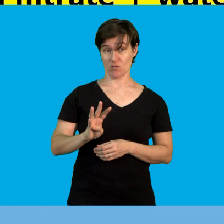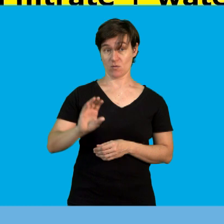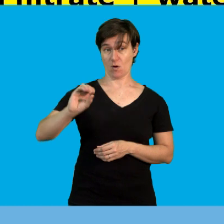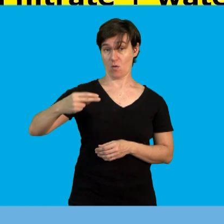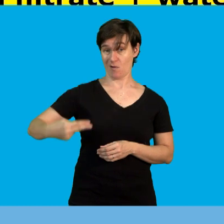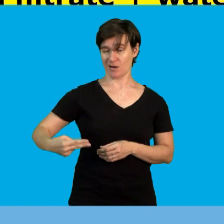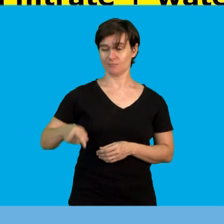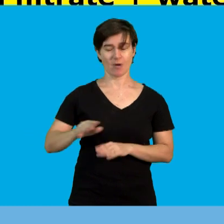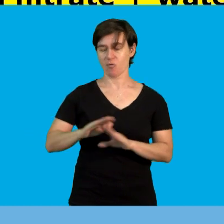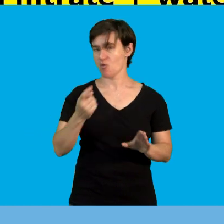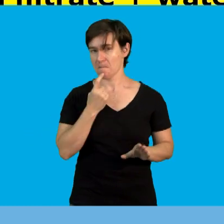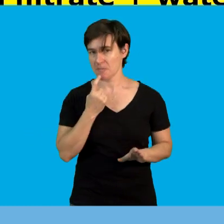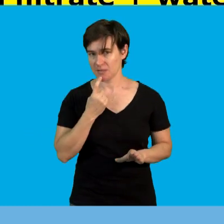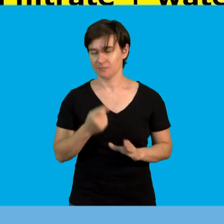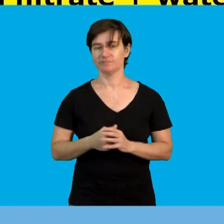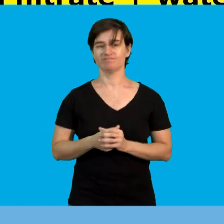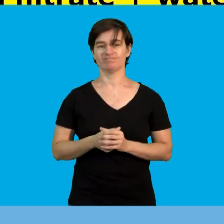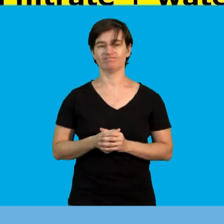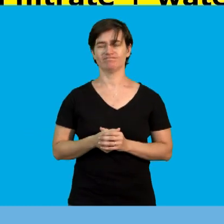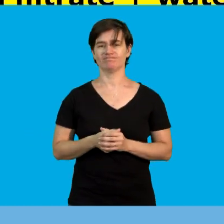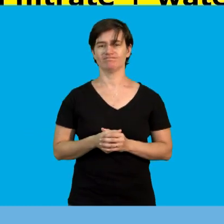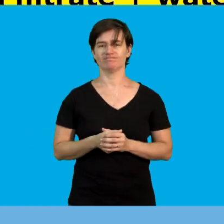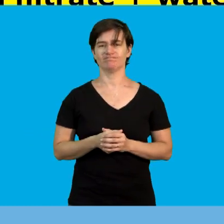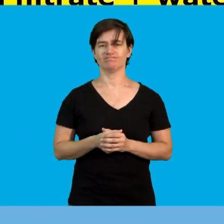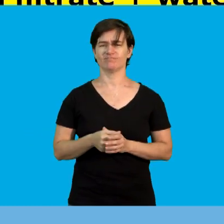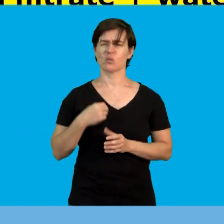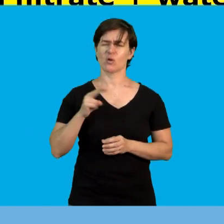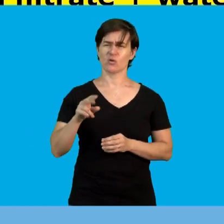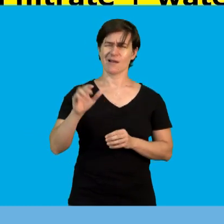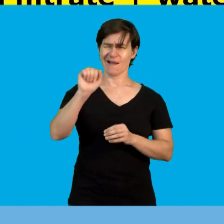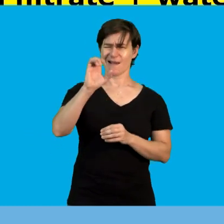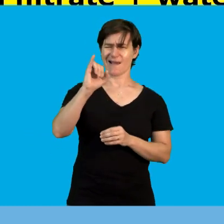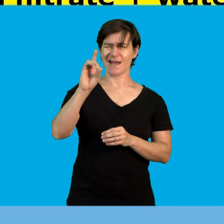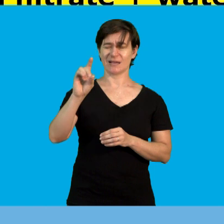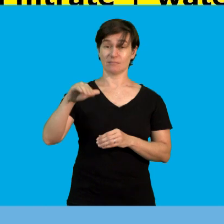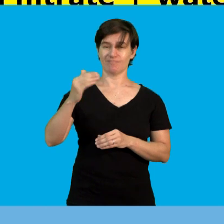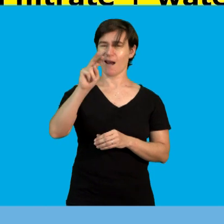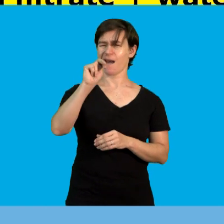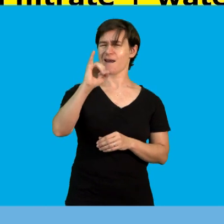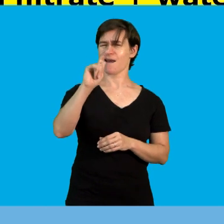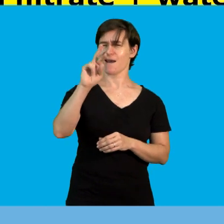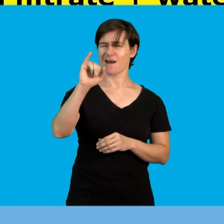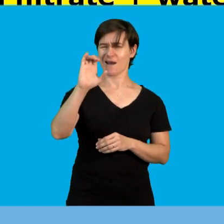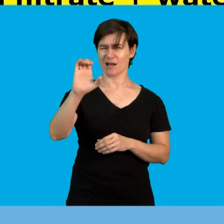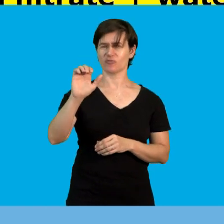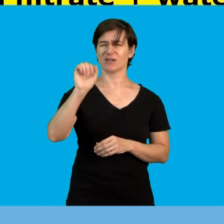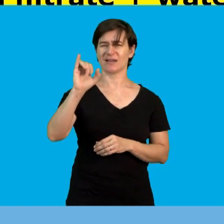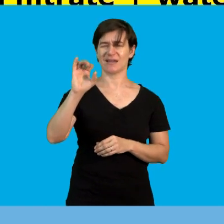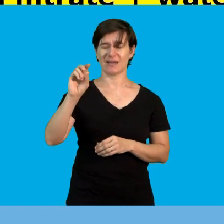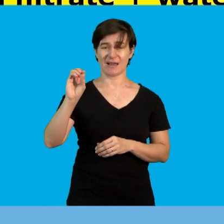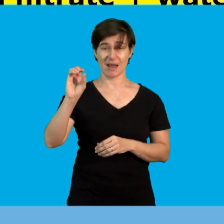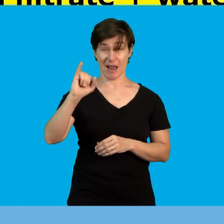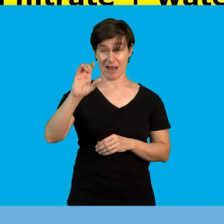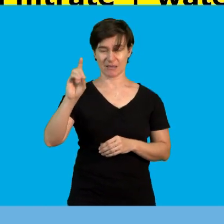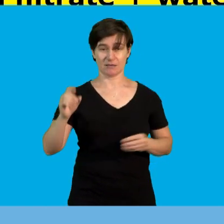the ammonium, the NH4, it is non-metal. Then looking at our acid, the nitric acid, then the H is going